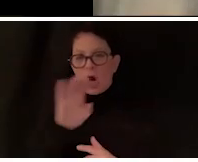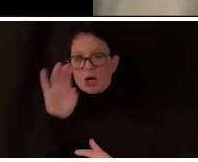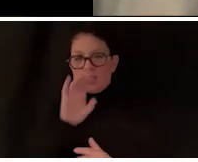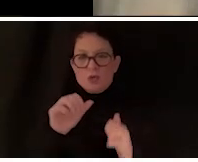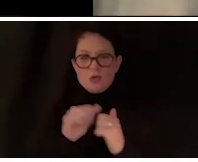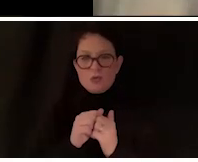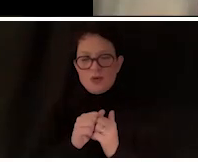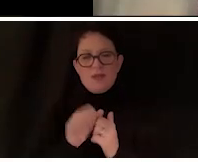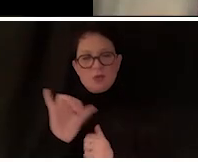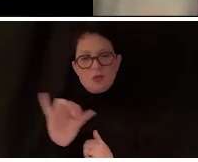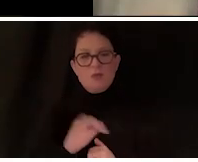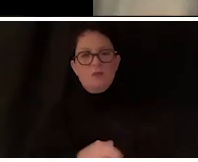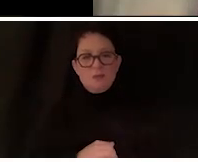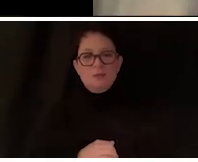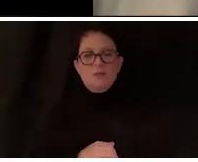crows.